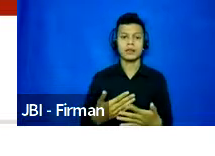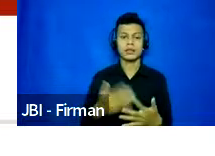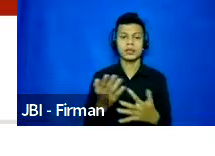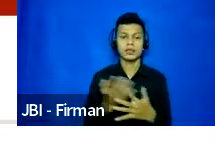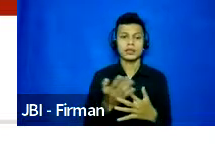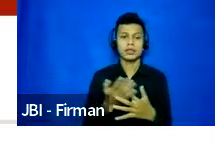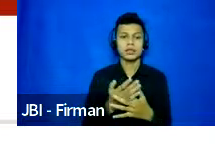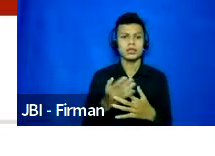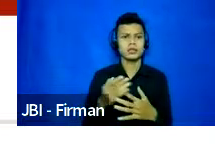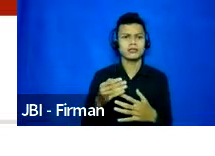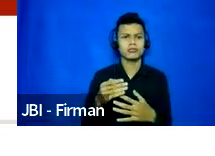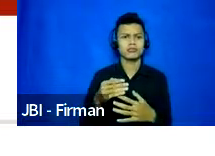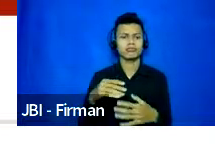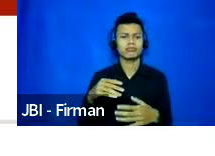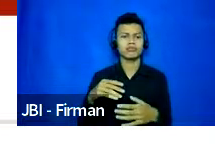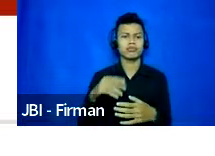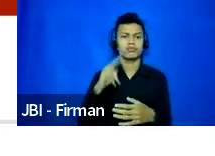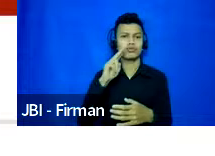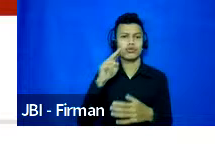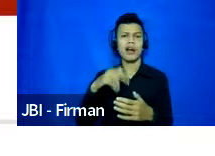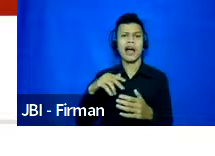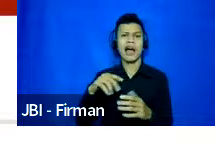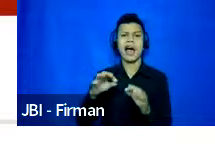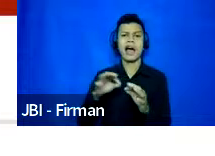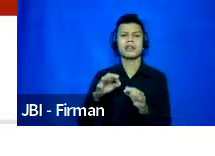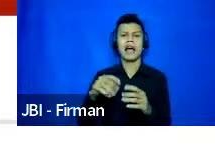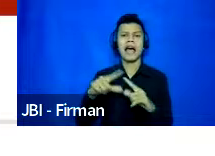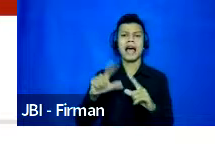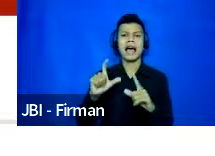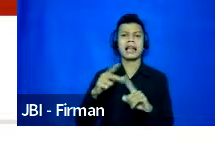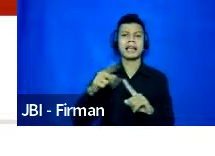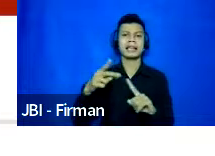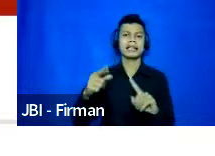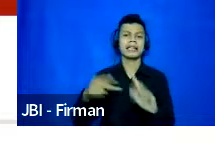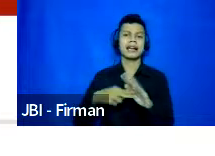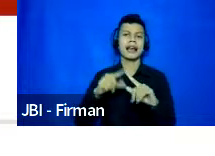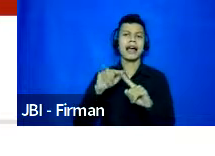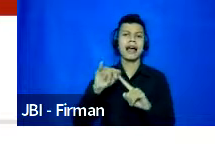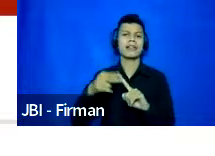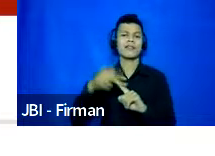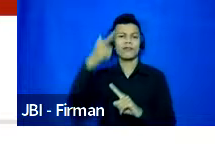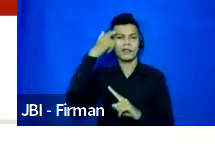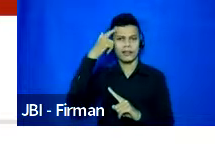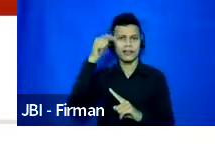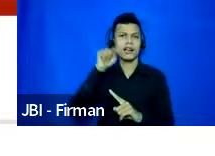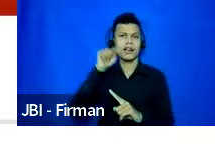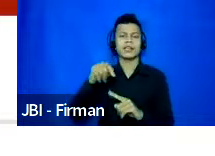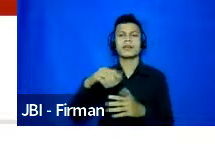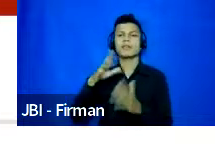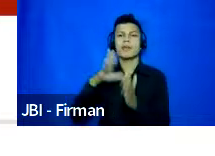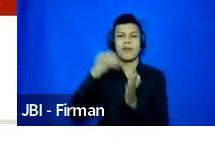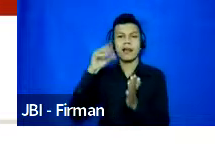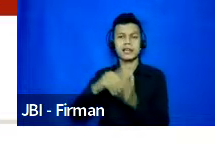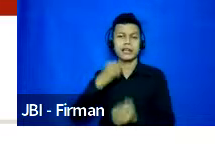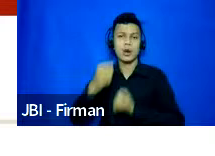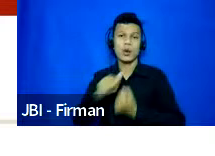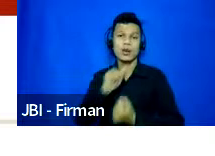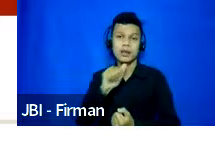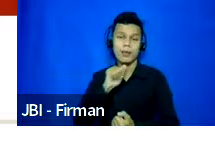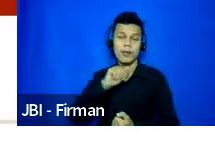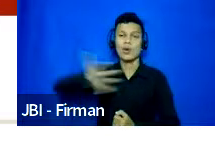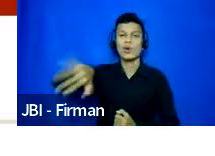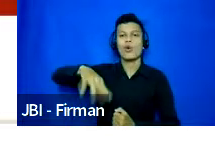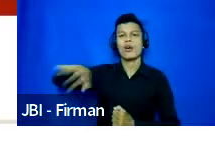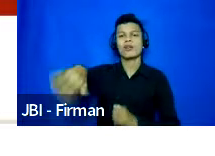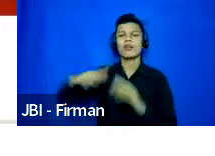holistic development experiences with their families at home. This also includes COVID prevention messages. And